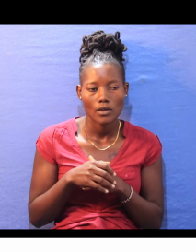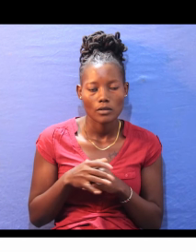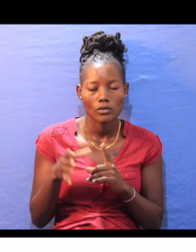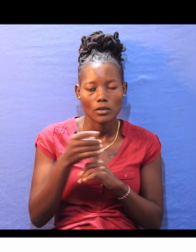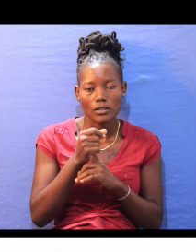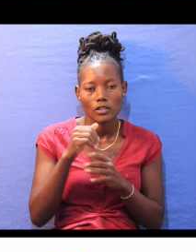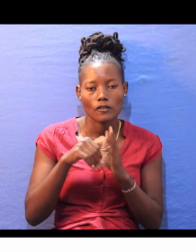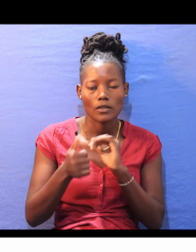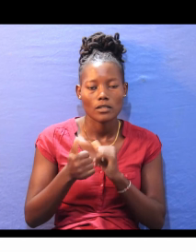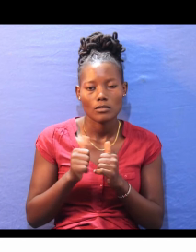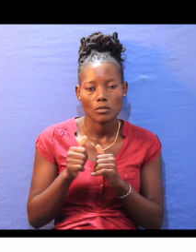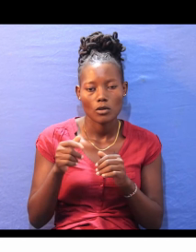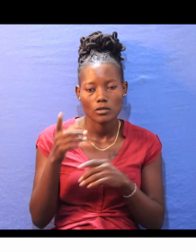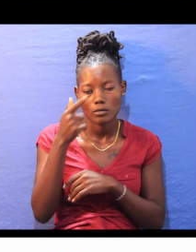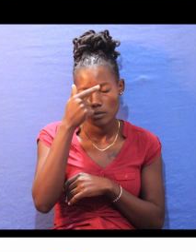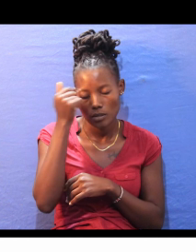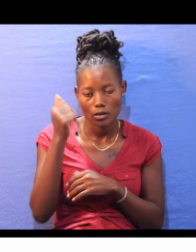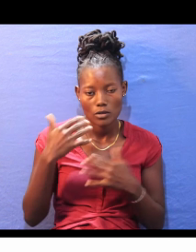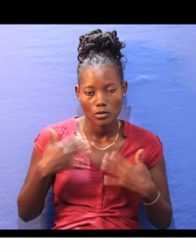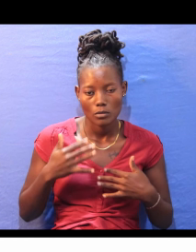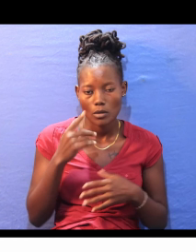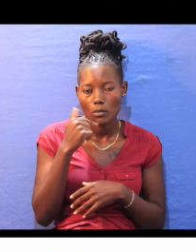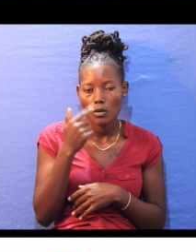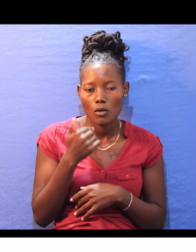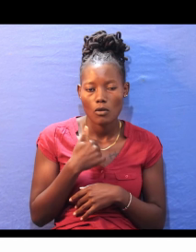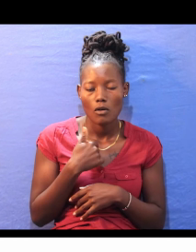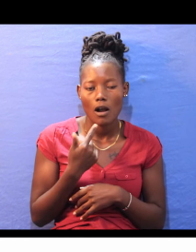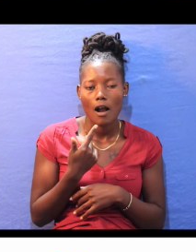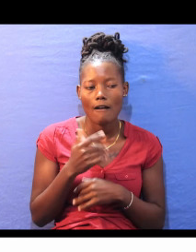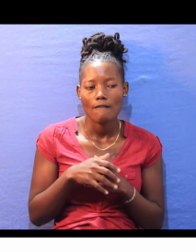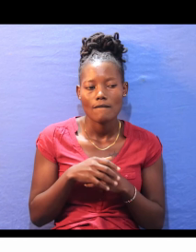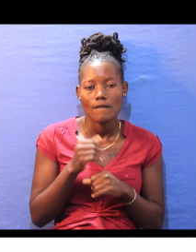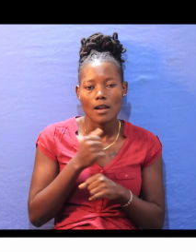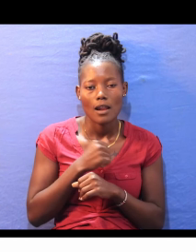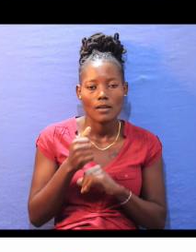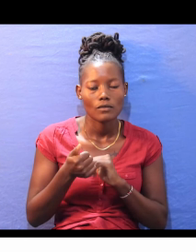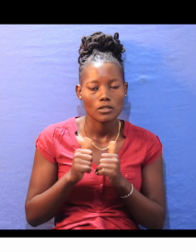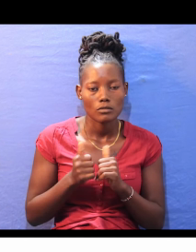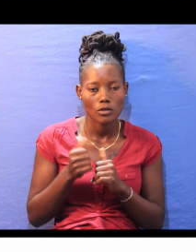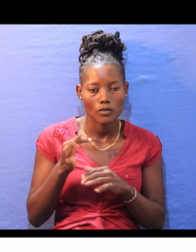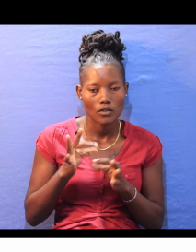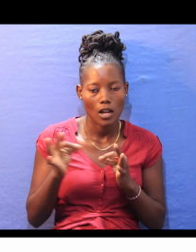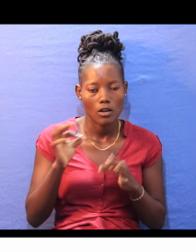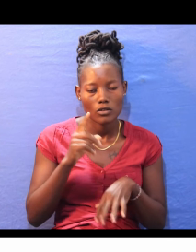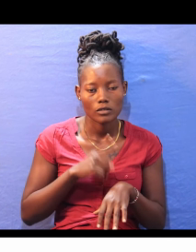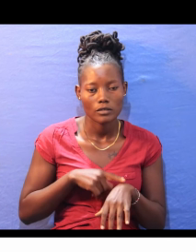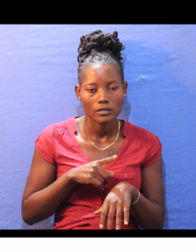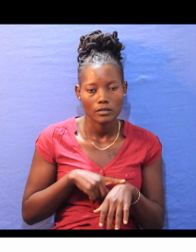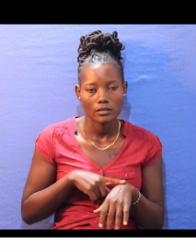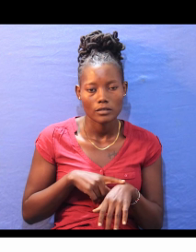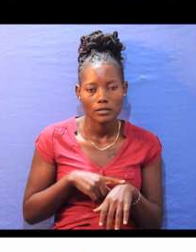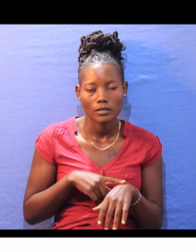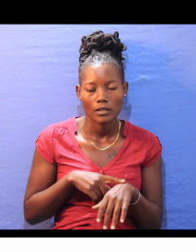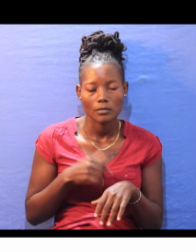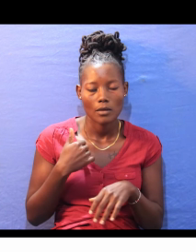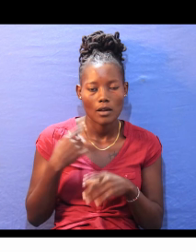sports, because people will have children that like the sports and want to stay in it for a long period of time and have good